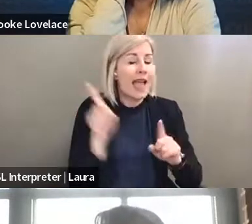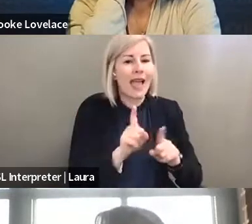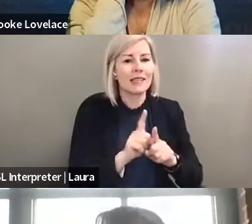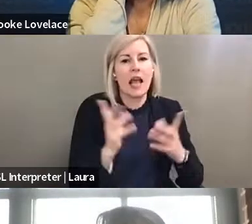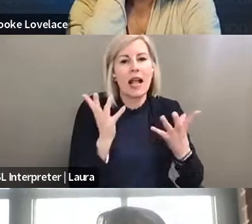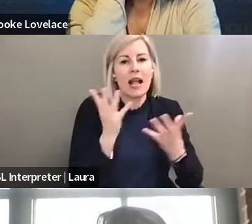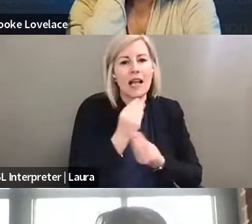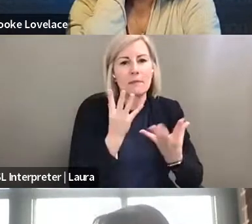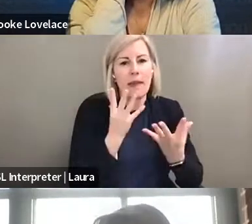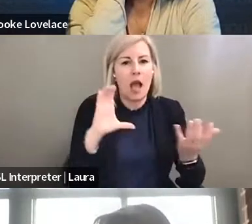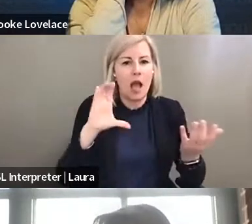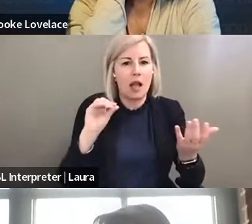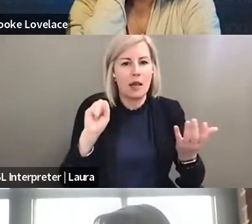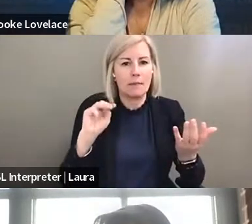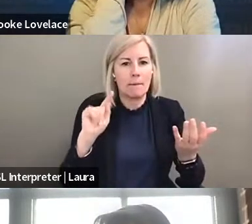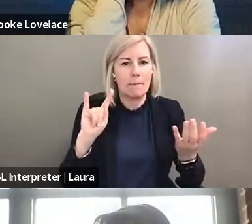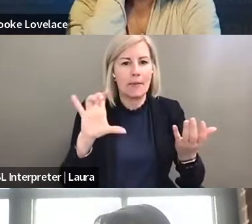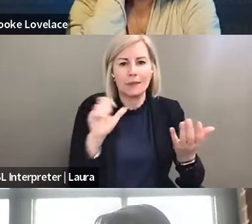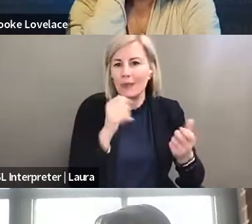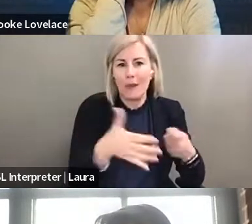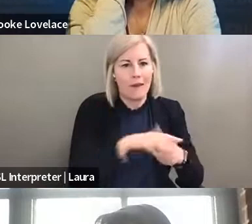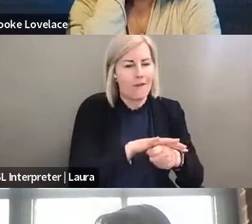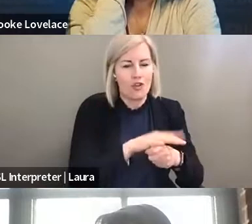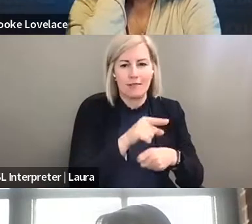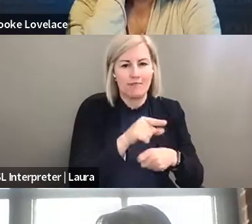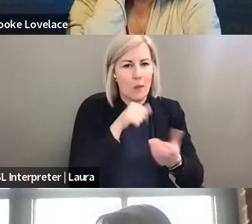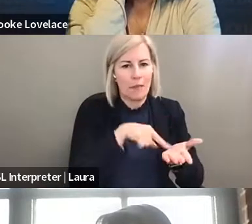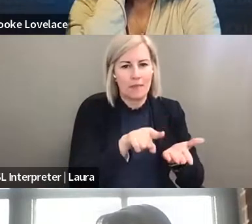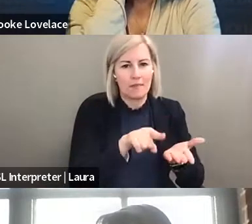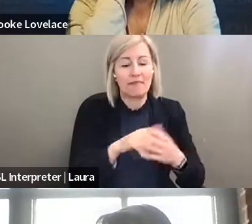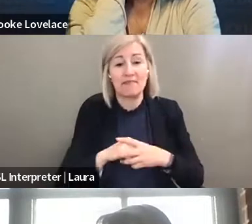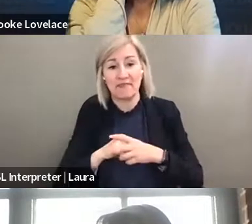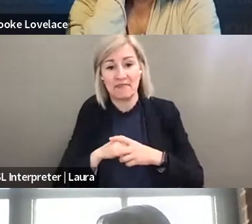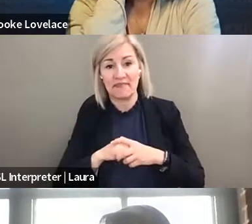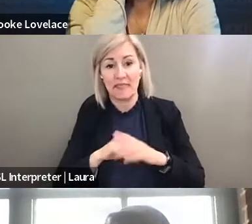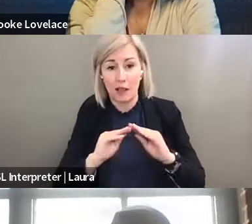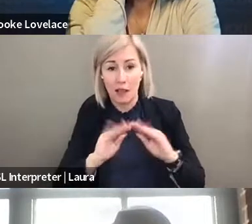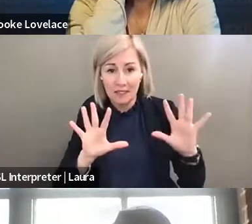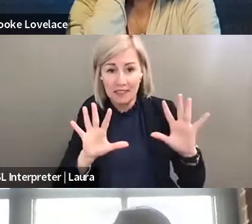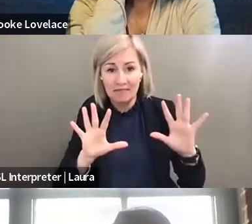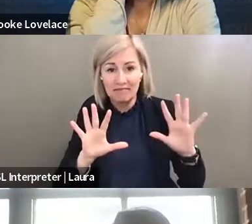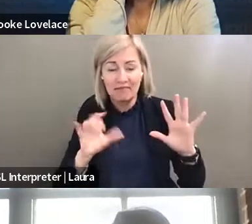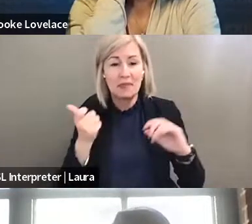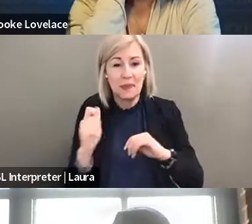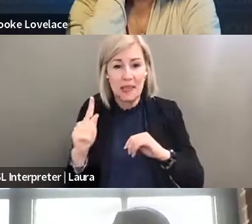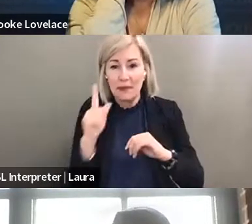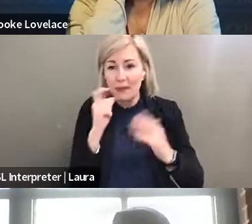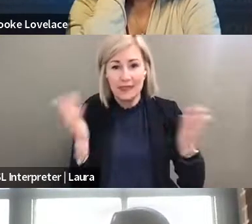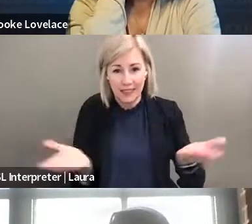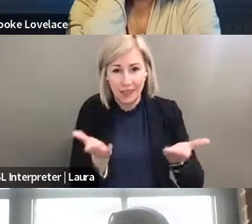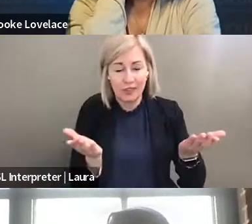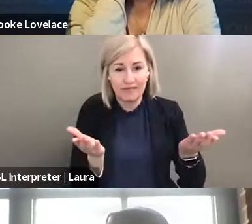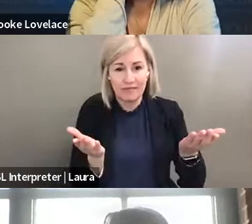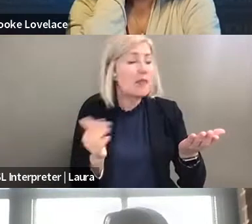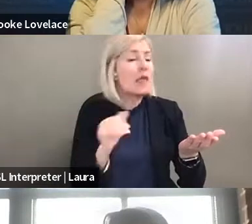cosmetic, so it's not covered. And obviously, to anyone I'm sure here, they